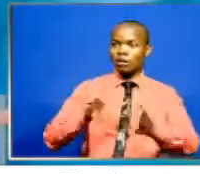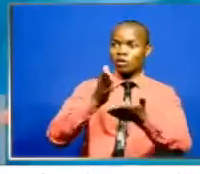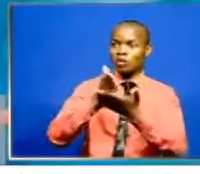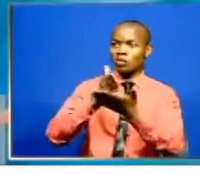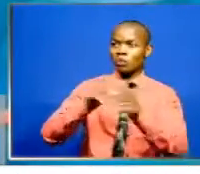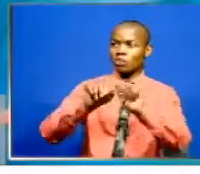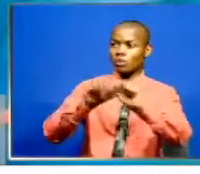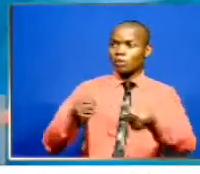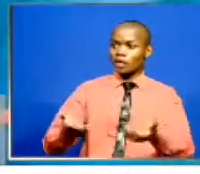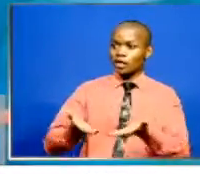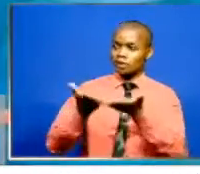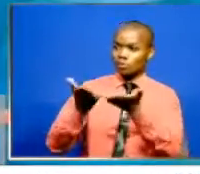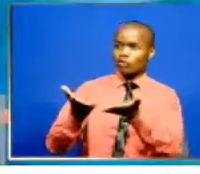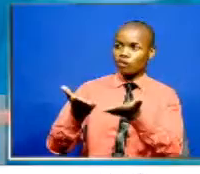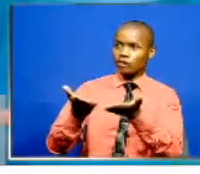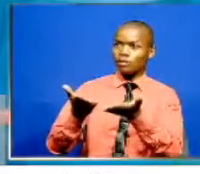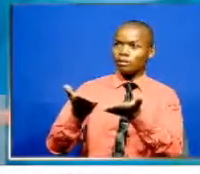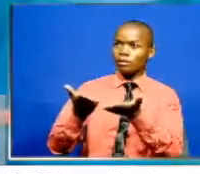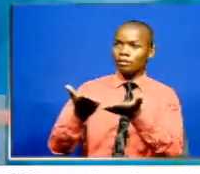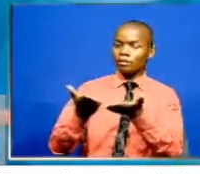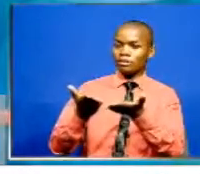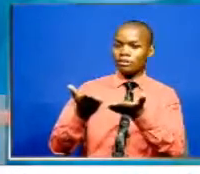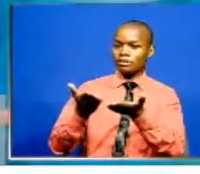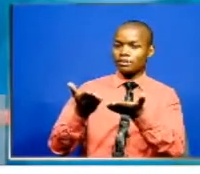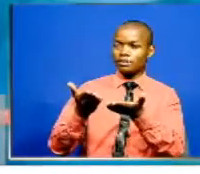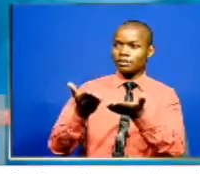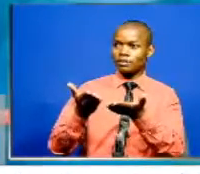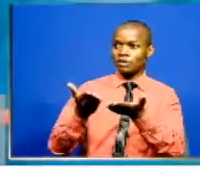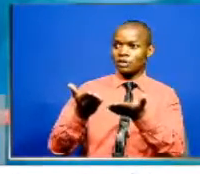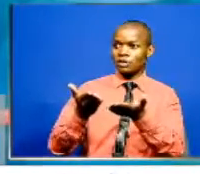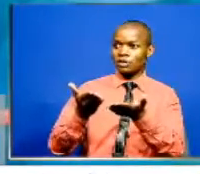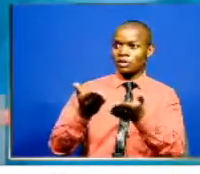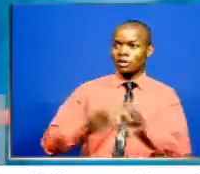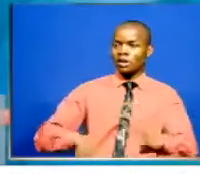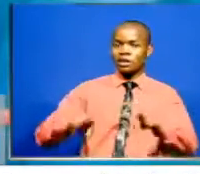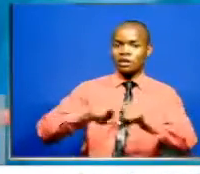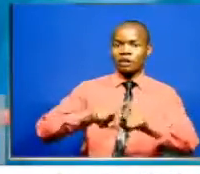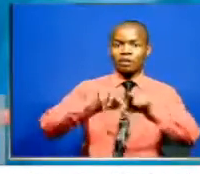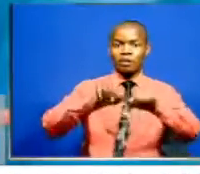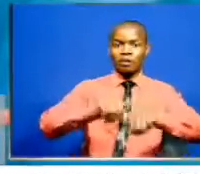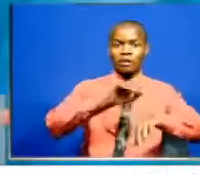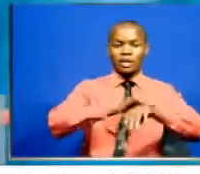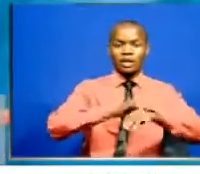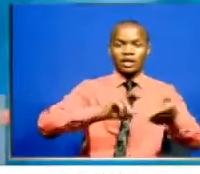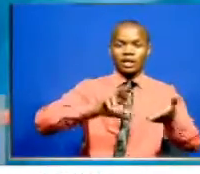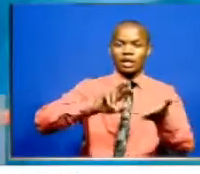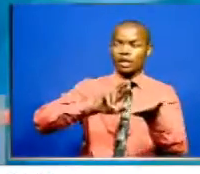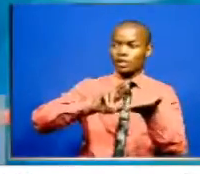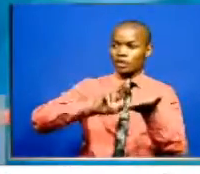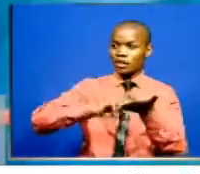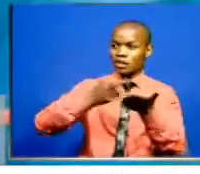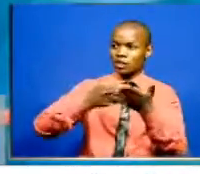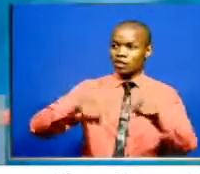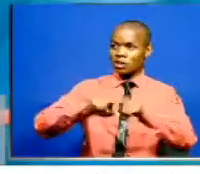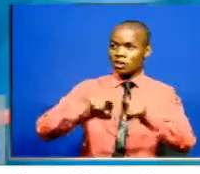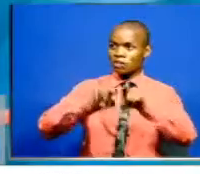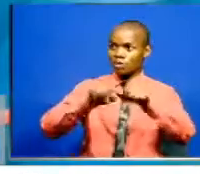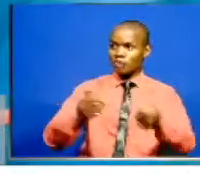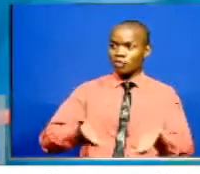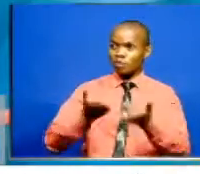We need also to find financial resources to scale up those initiatives in